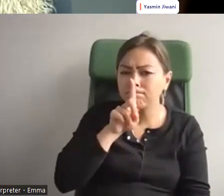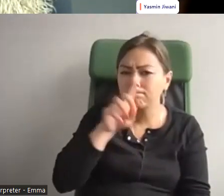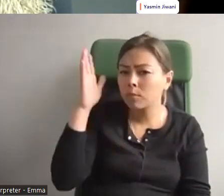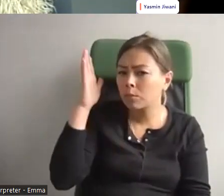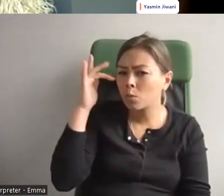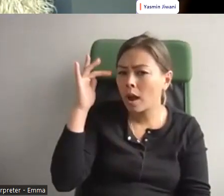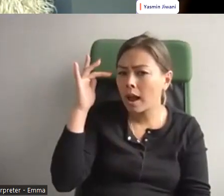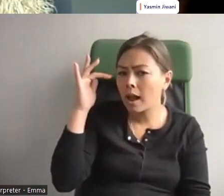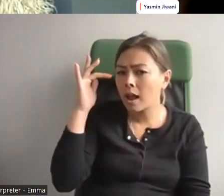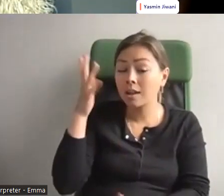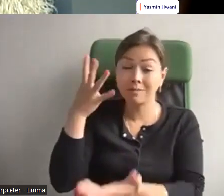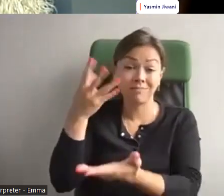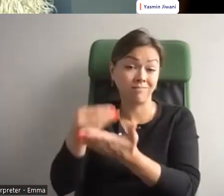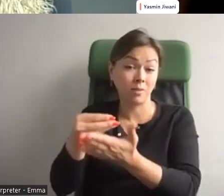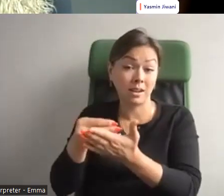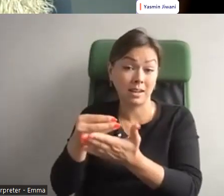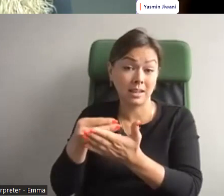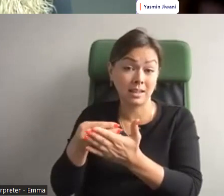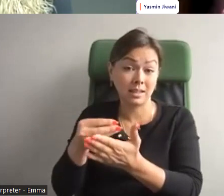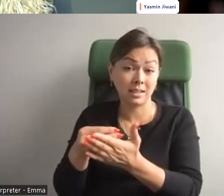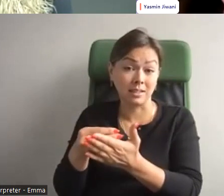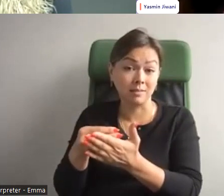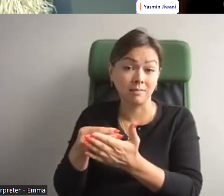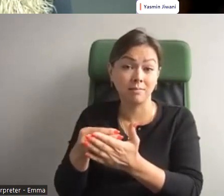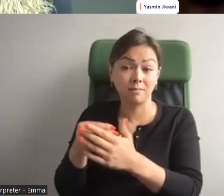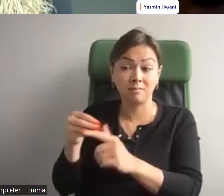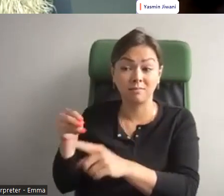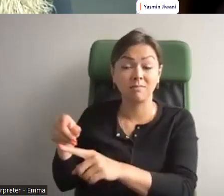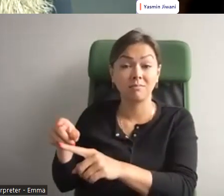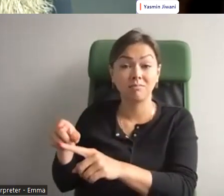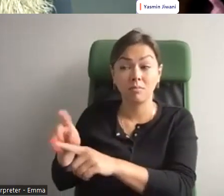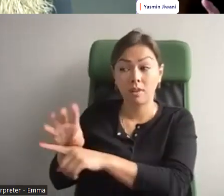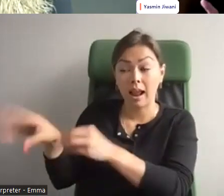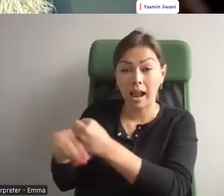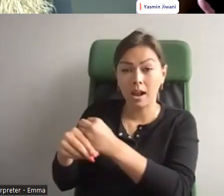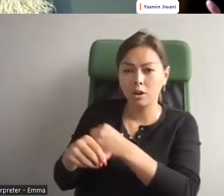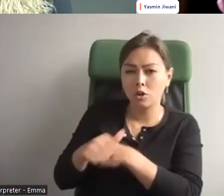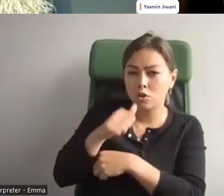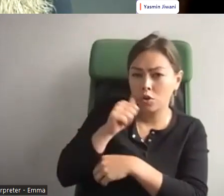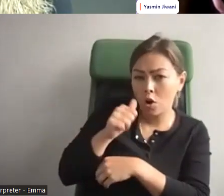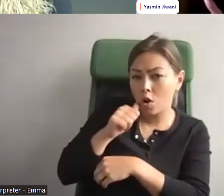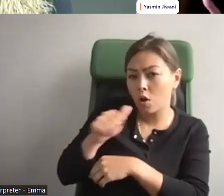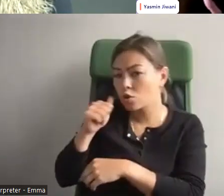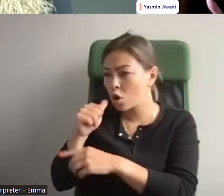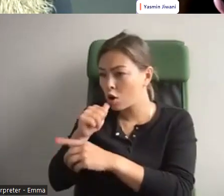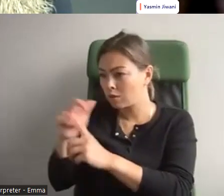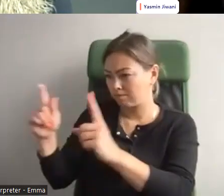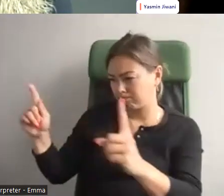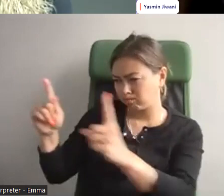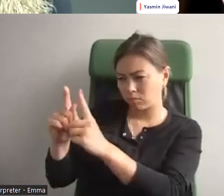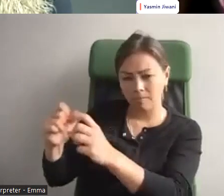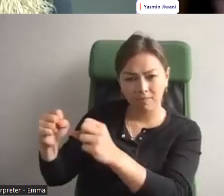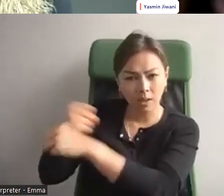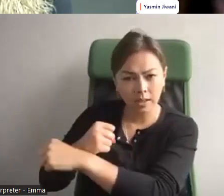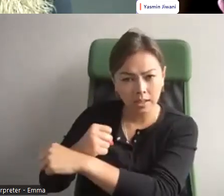One, it was the idea of girl-on-girl violence as being the frame that was sort of like taking away skillfully